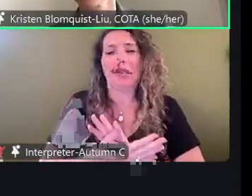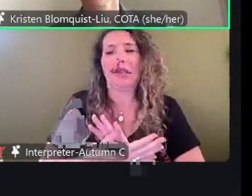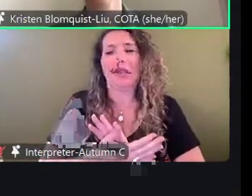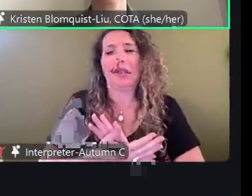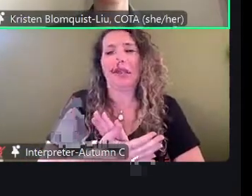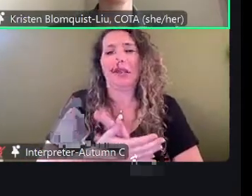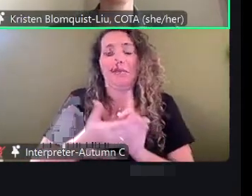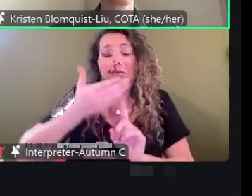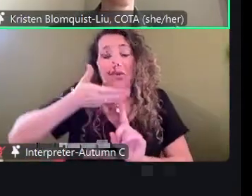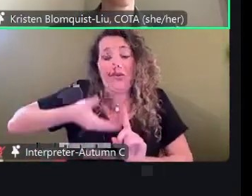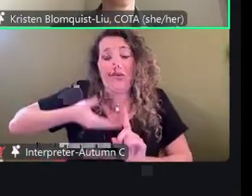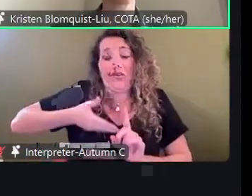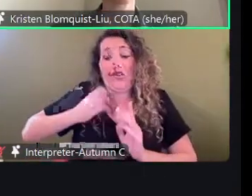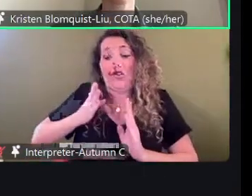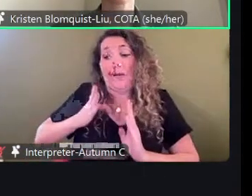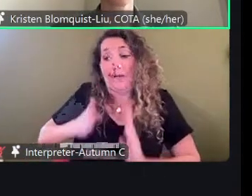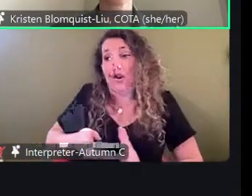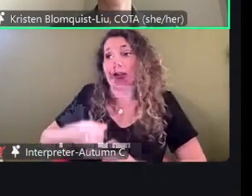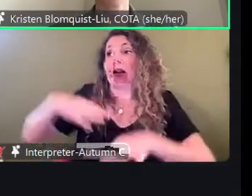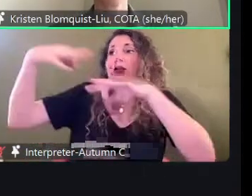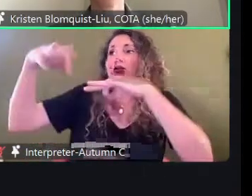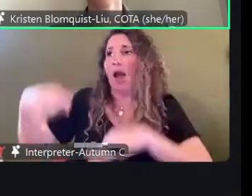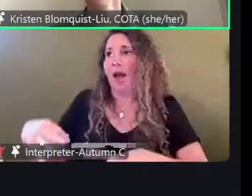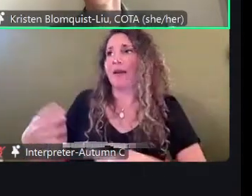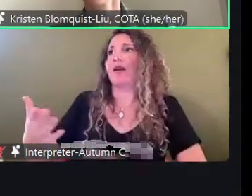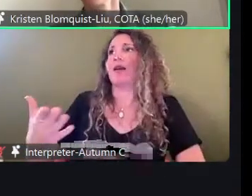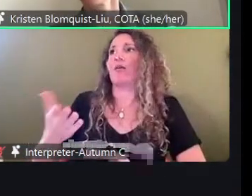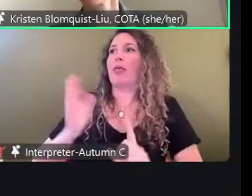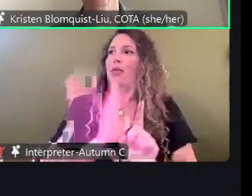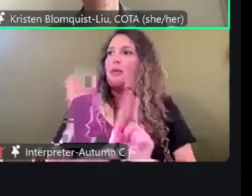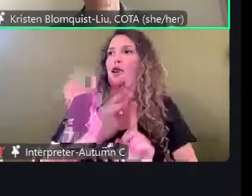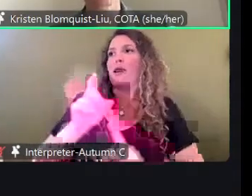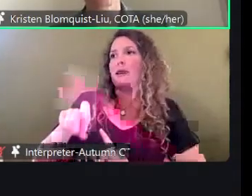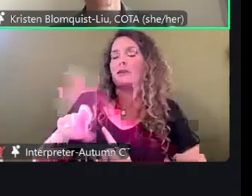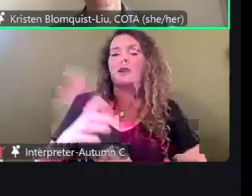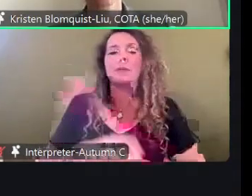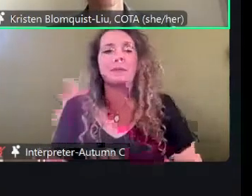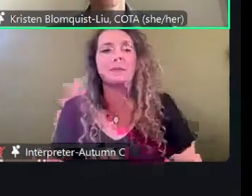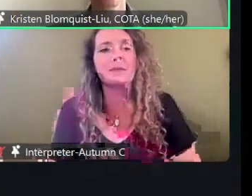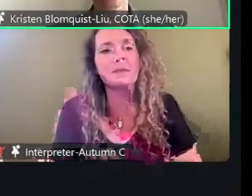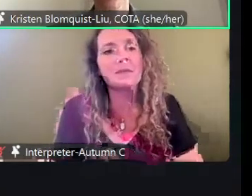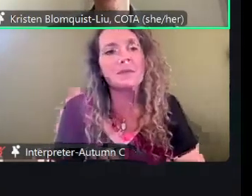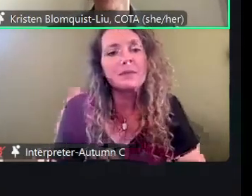they need. And that is it.